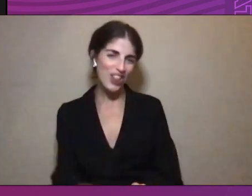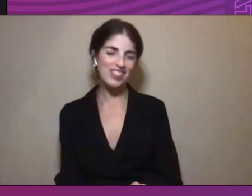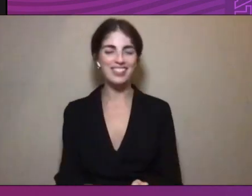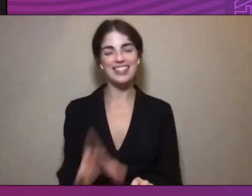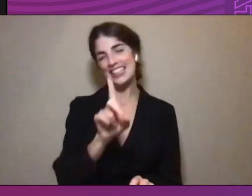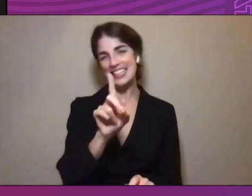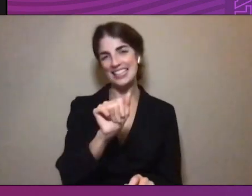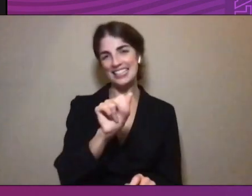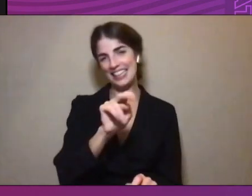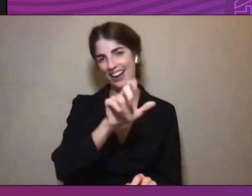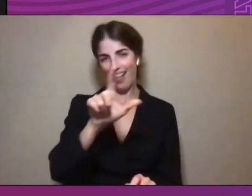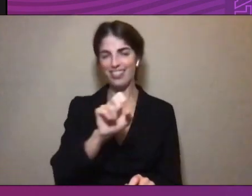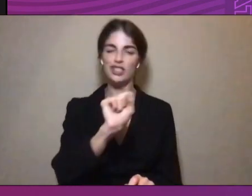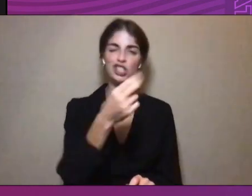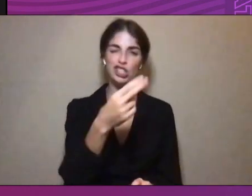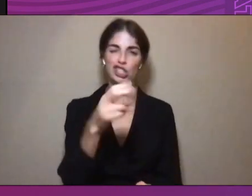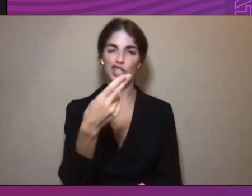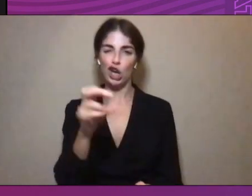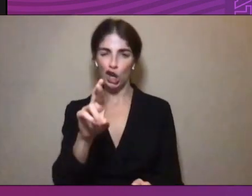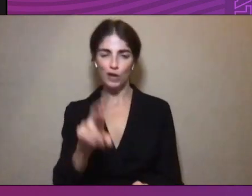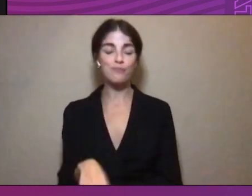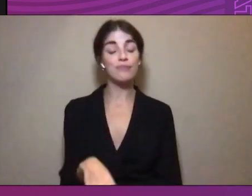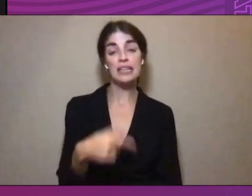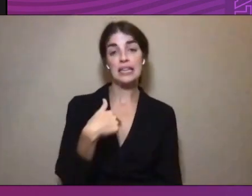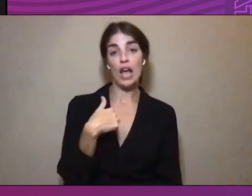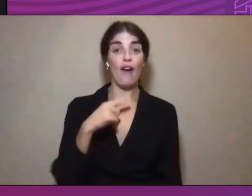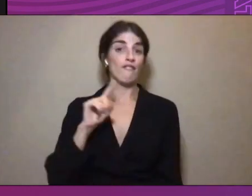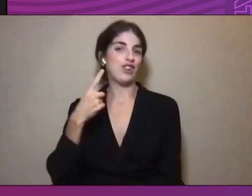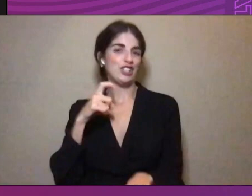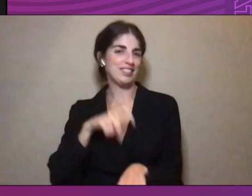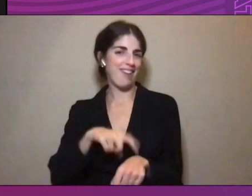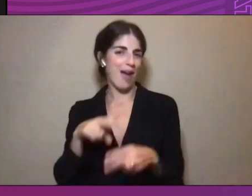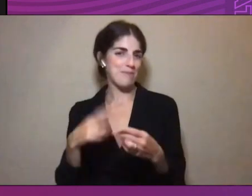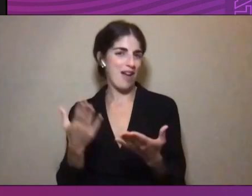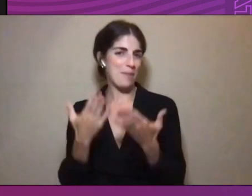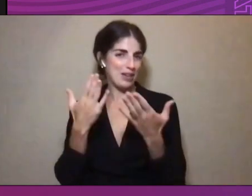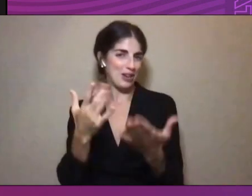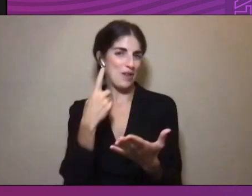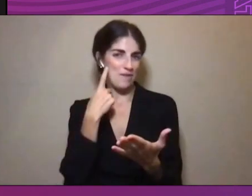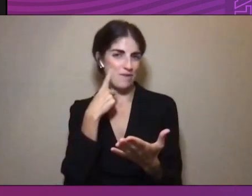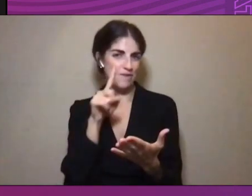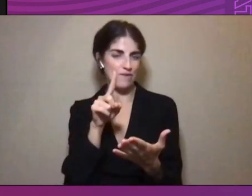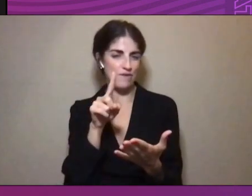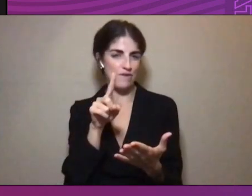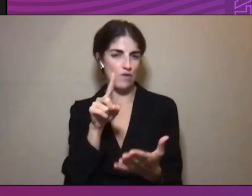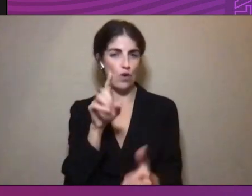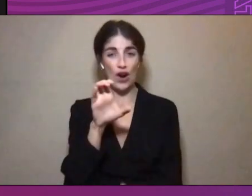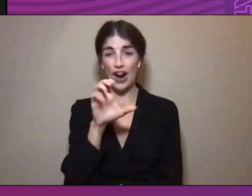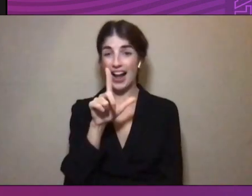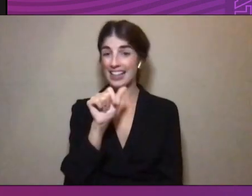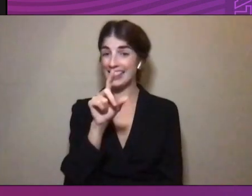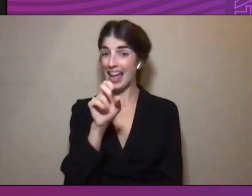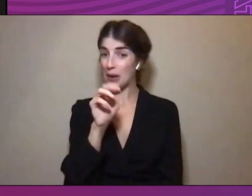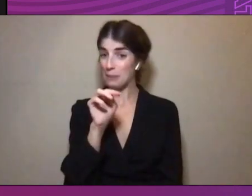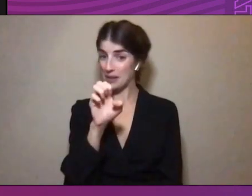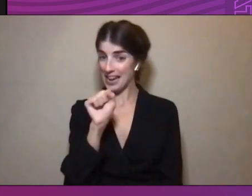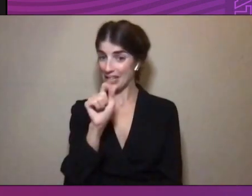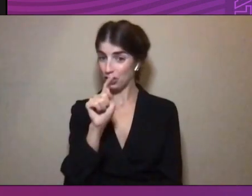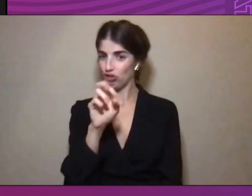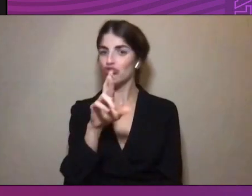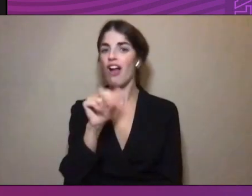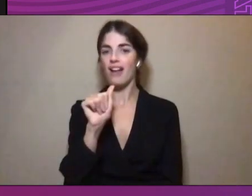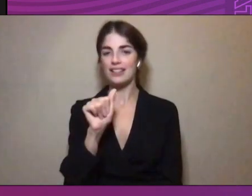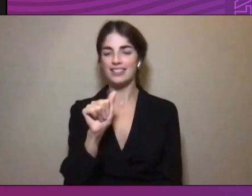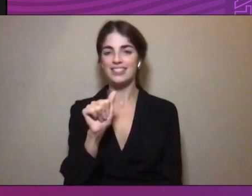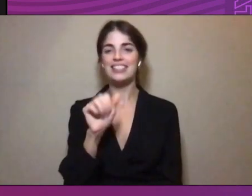her, hers. I'm a first-time nominee for Clytemnestra, an epic slam poem produced